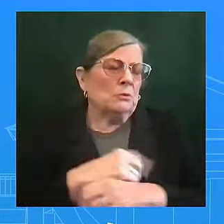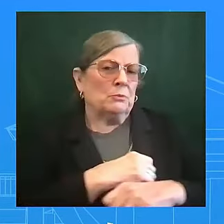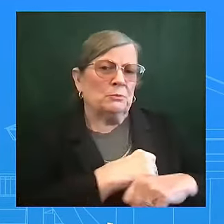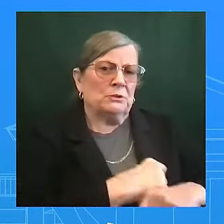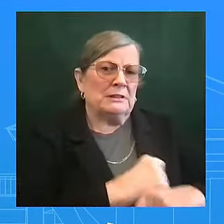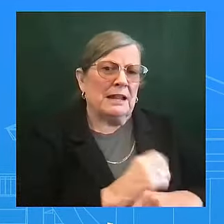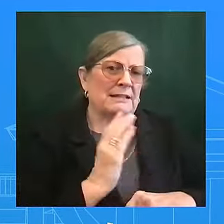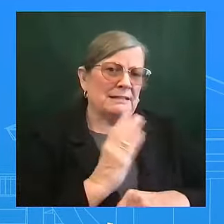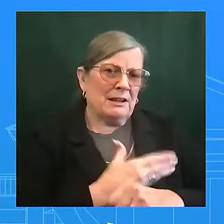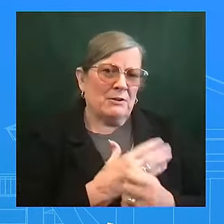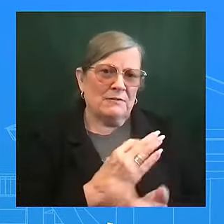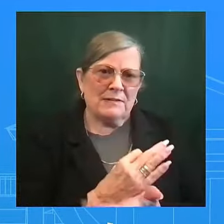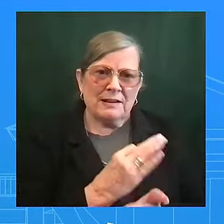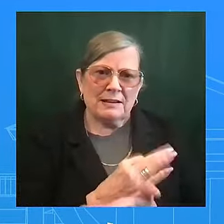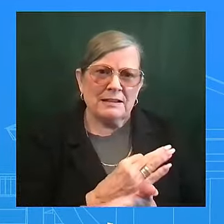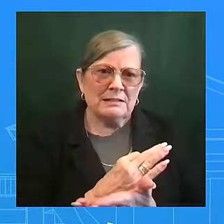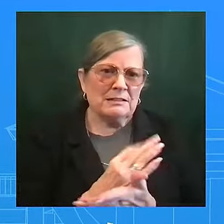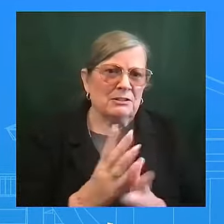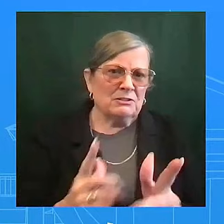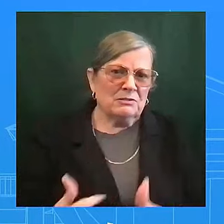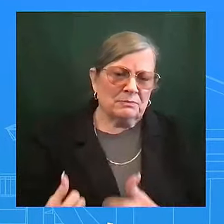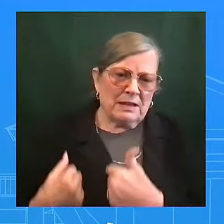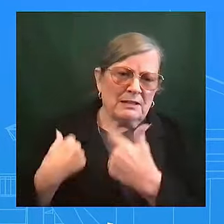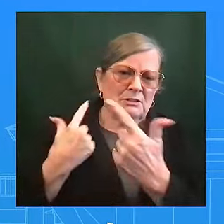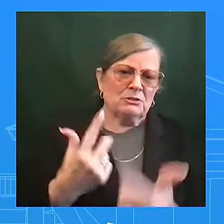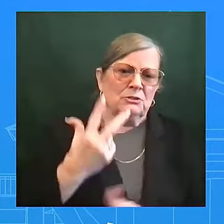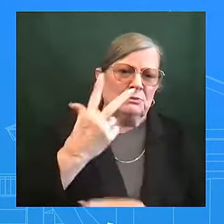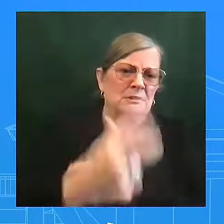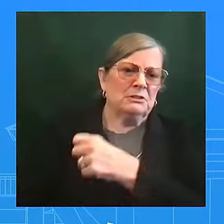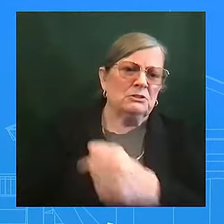past 3.5 years. I just don't have anything to announce at this time.